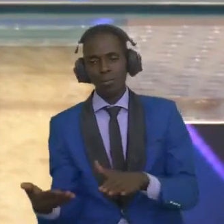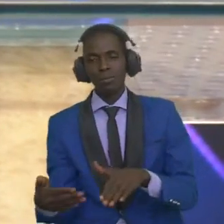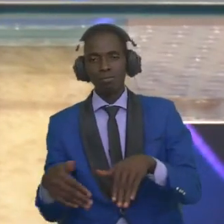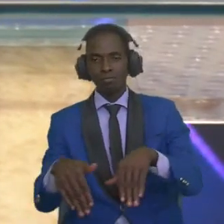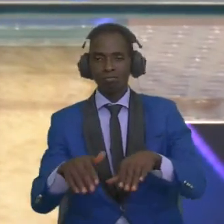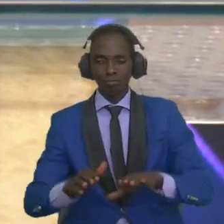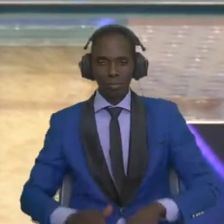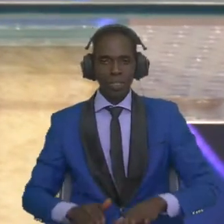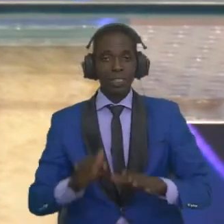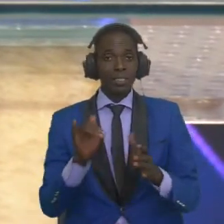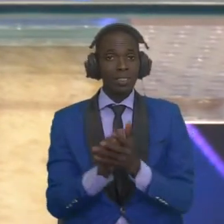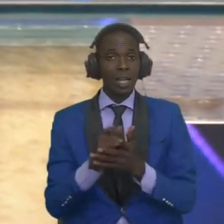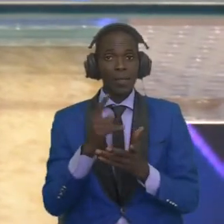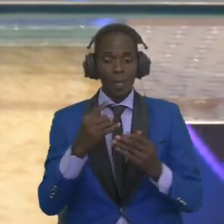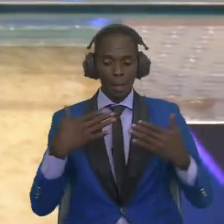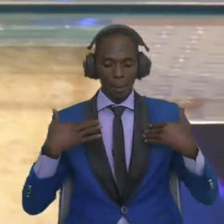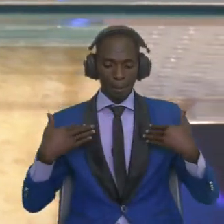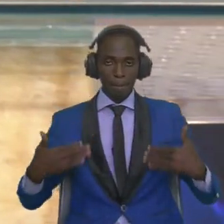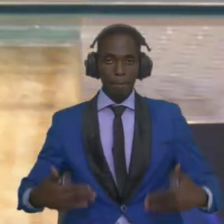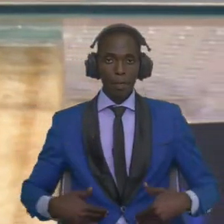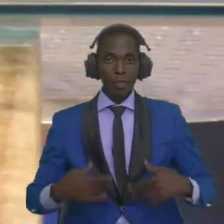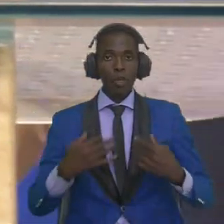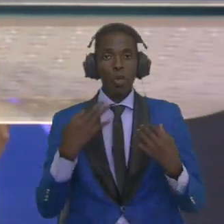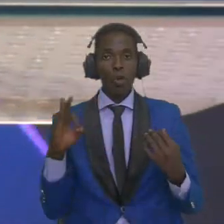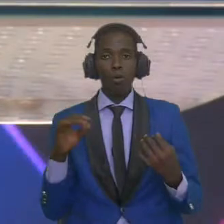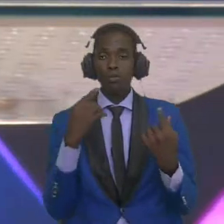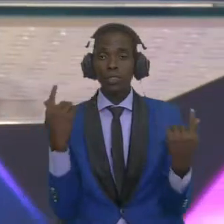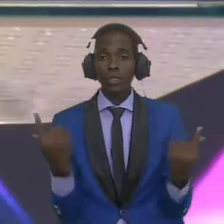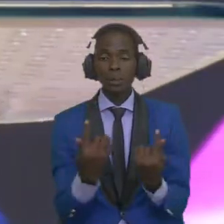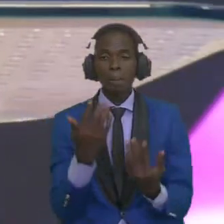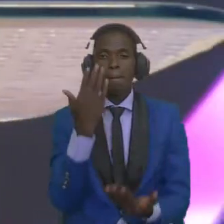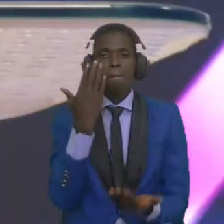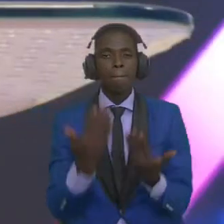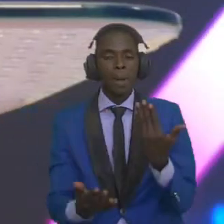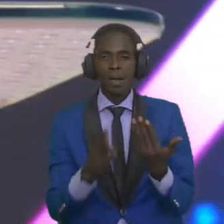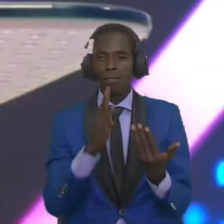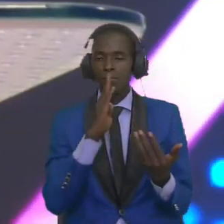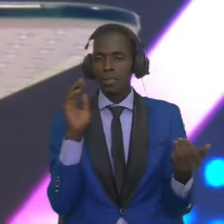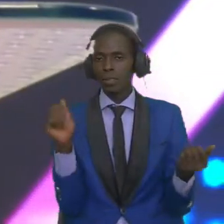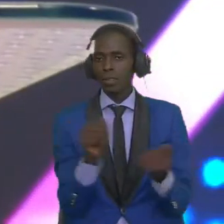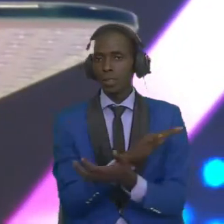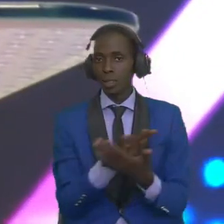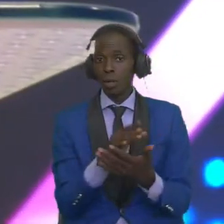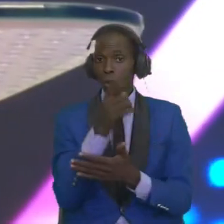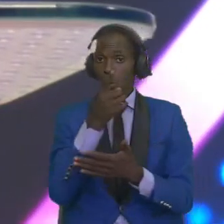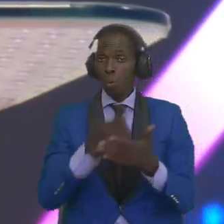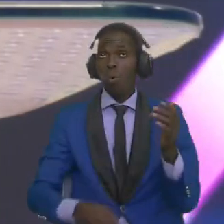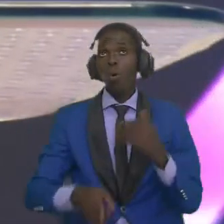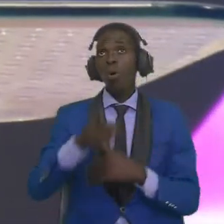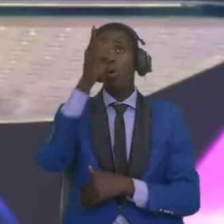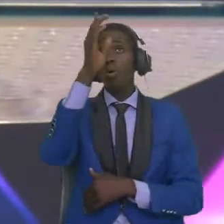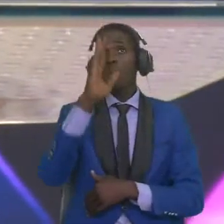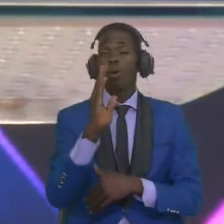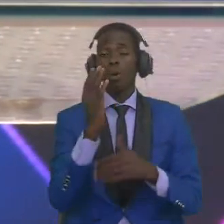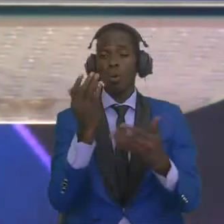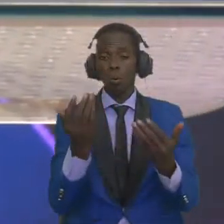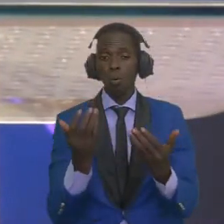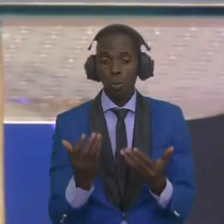might be destroyed. What God wants, what Christ suffered for, is the